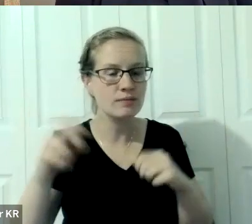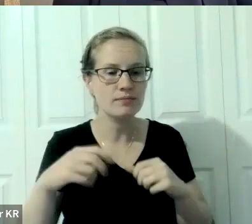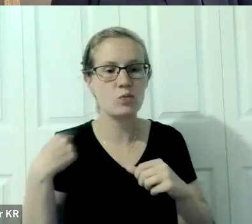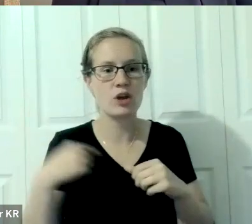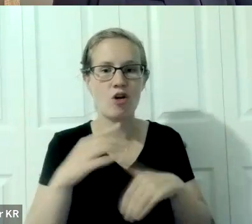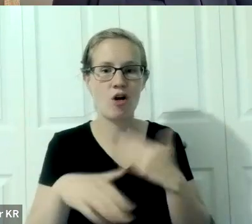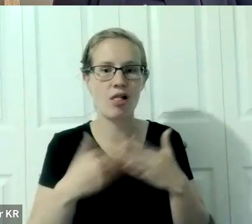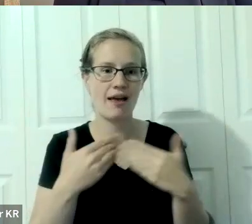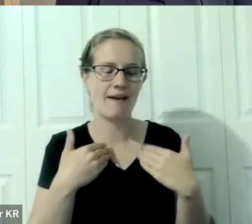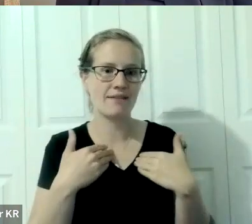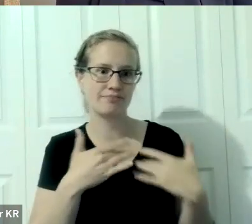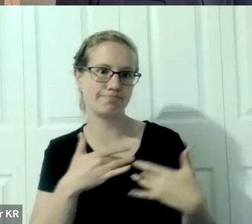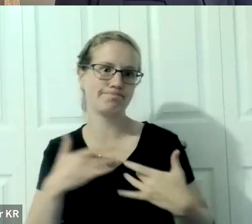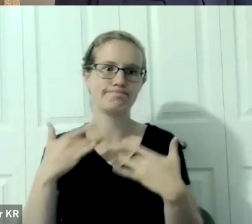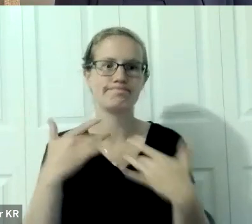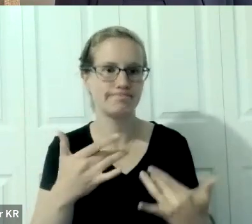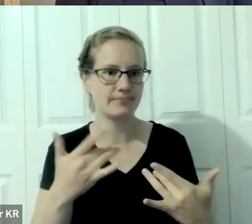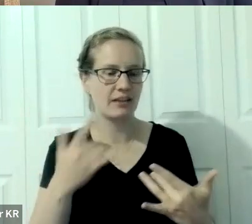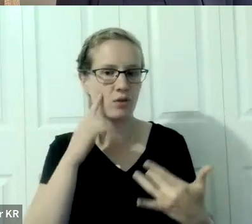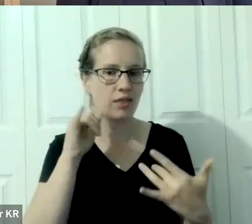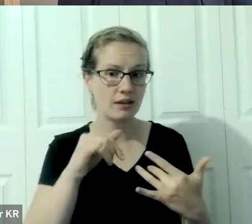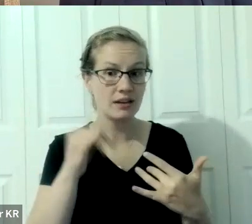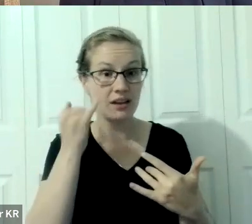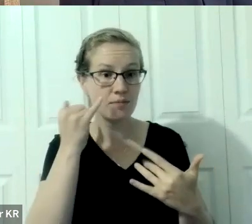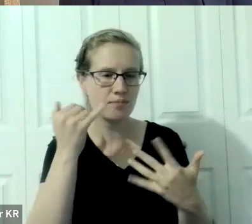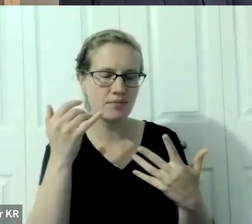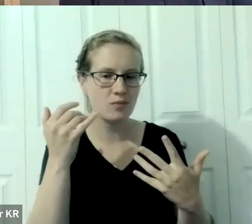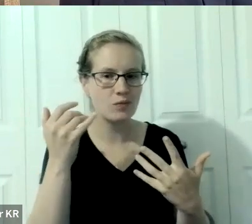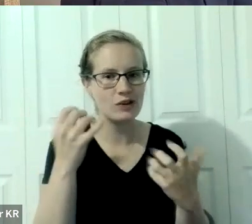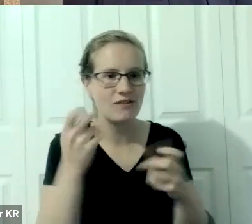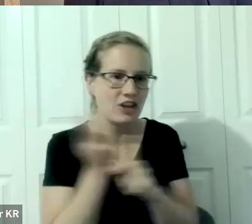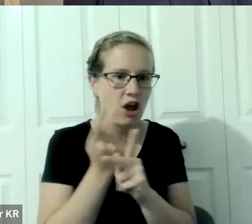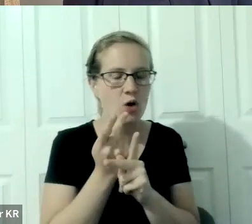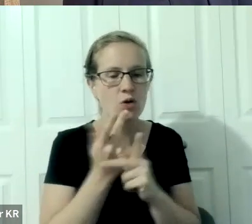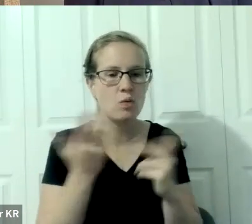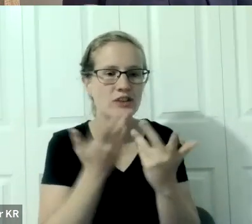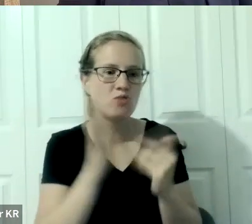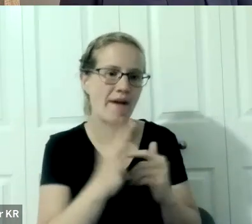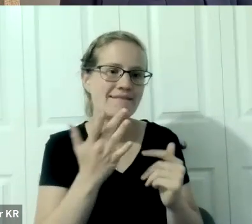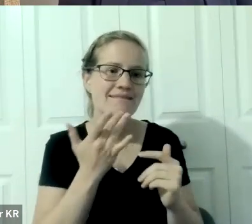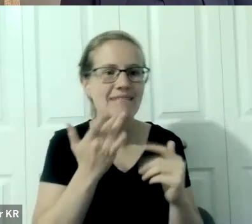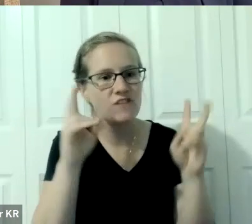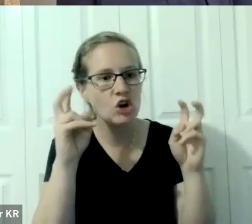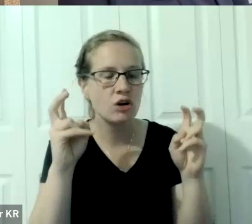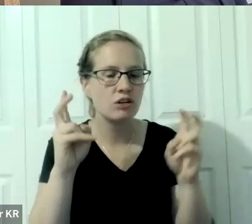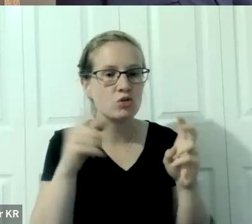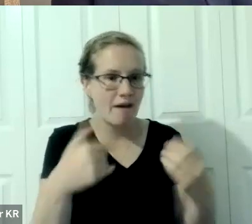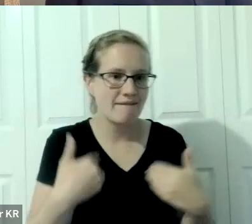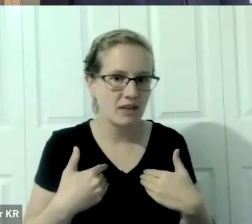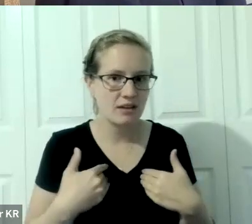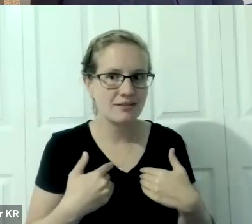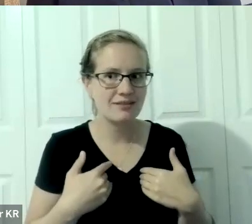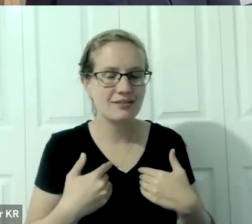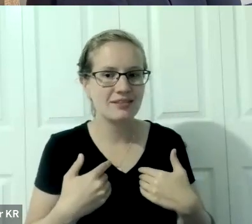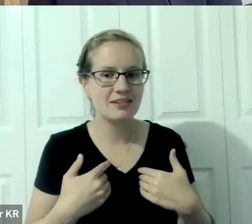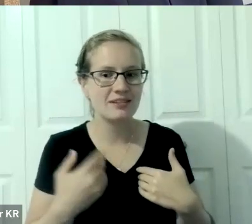of a predisposition for that. If you want to know what the flavor, what flavor you have, just look at your